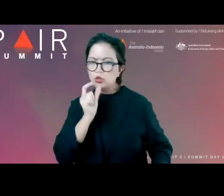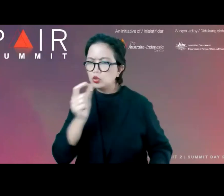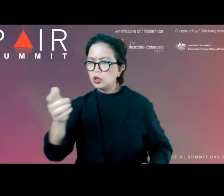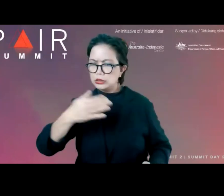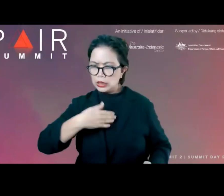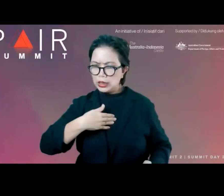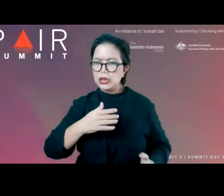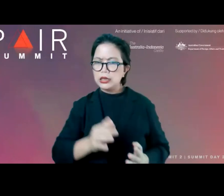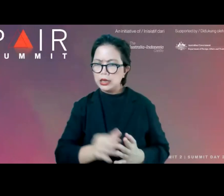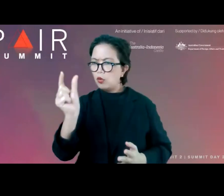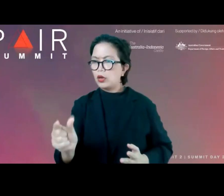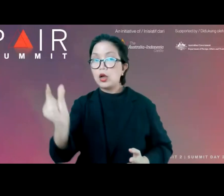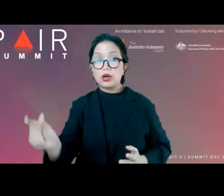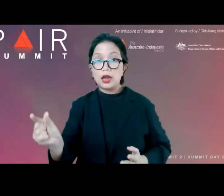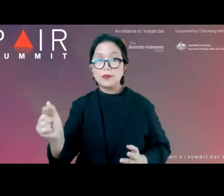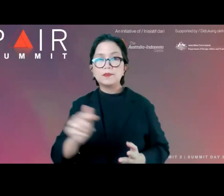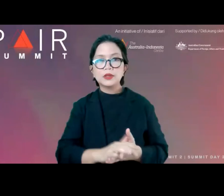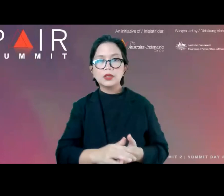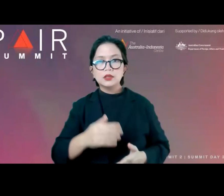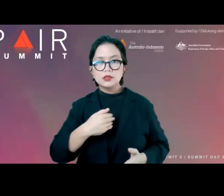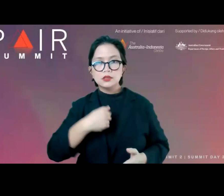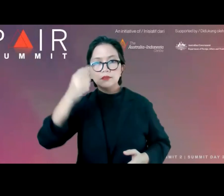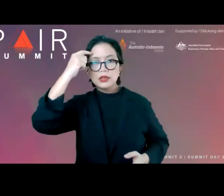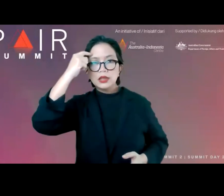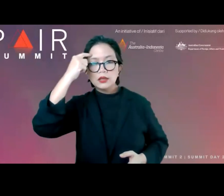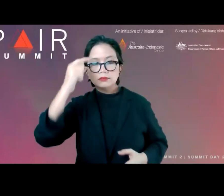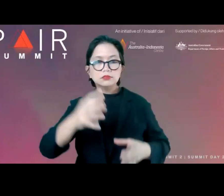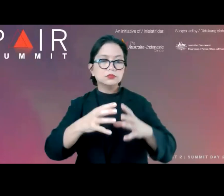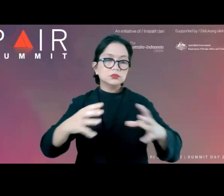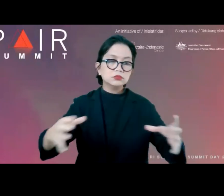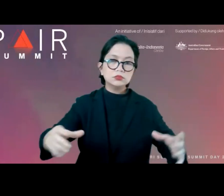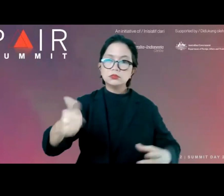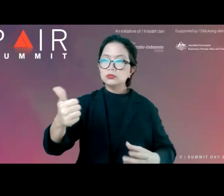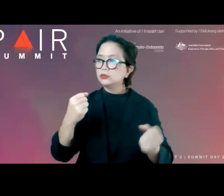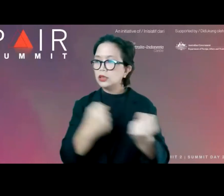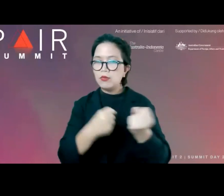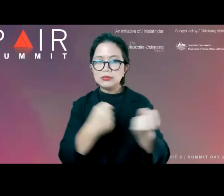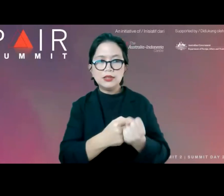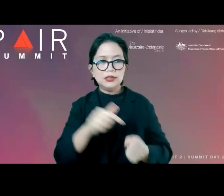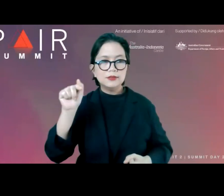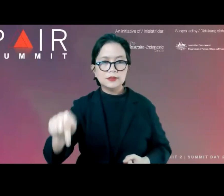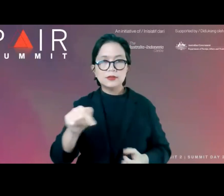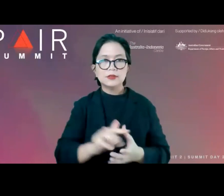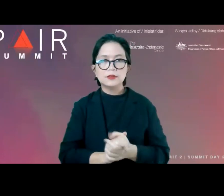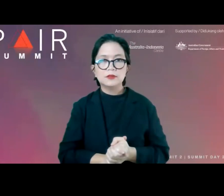and they will support that change. So moving on, we talked also